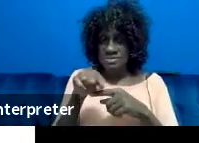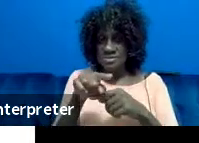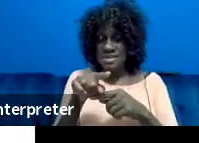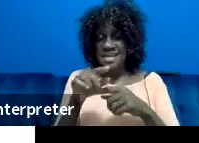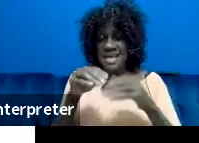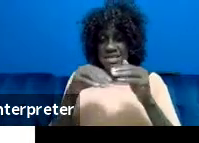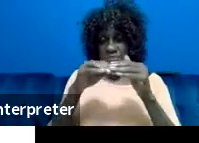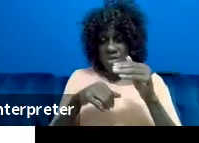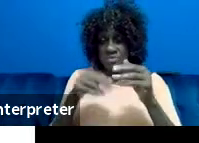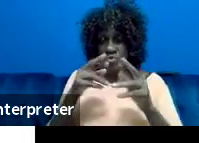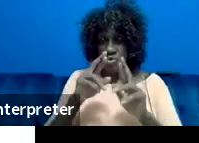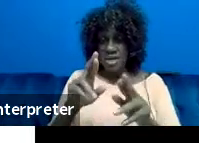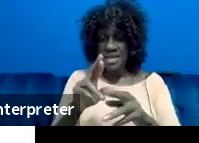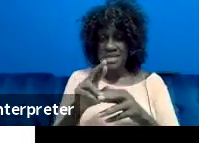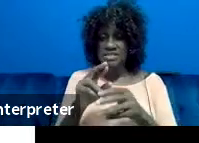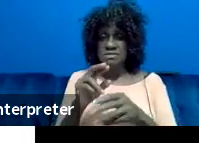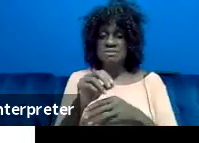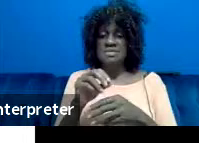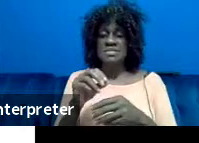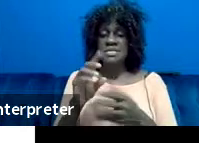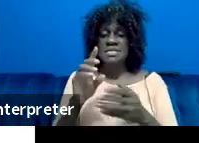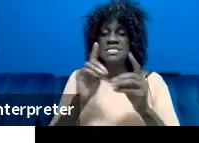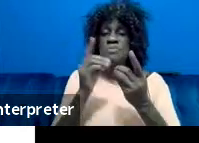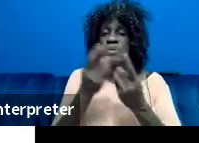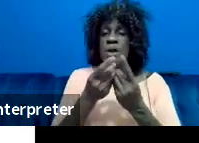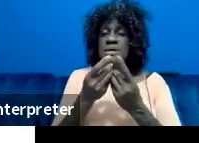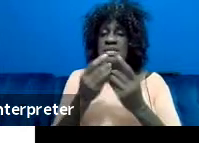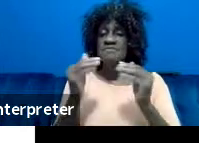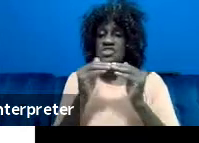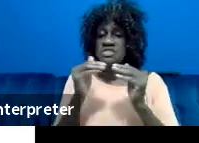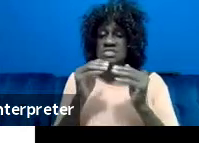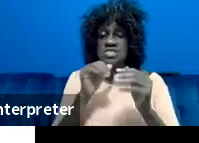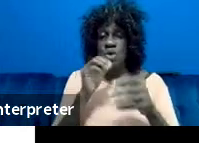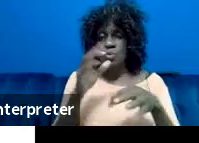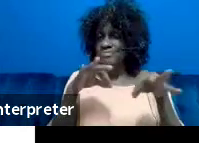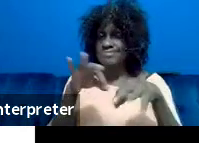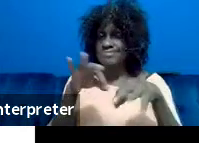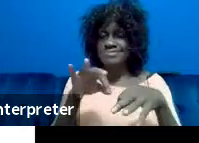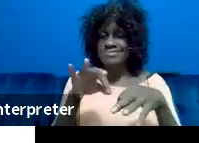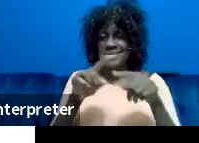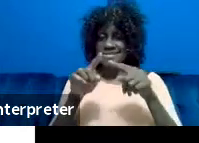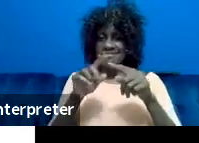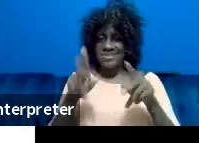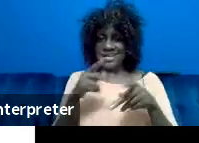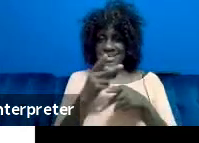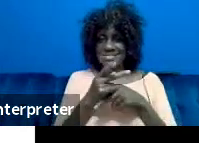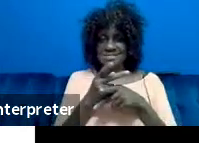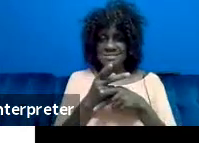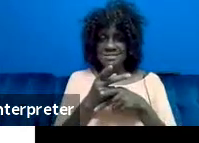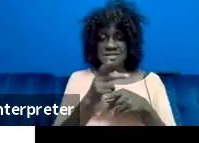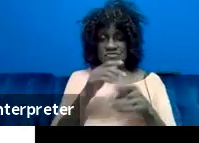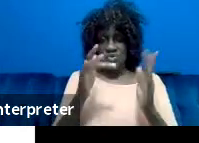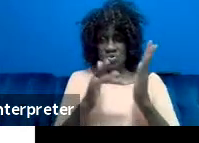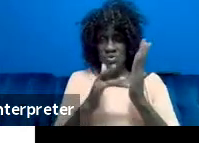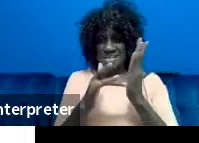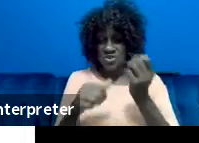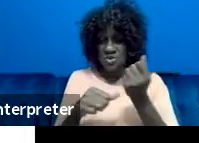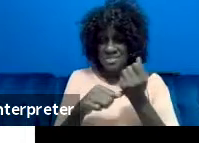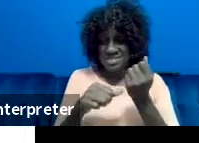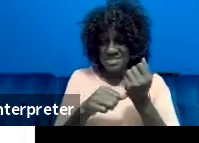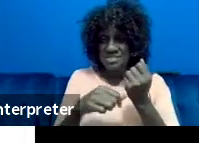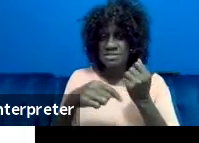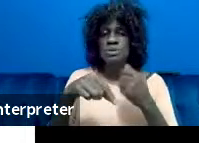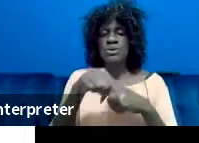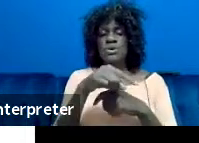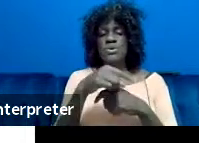through the Department of Justice's 2010 standard doesn't define those types. But in our technical assistance material, we talk about